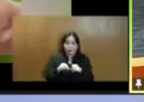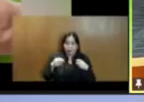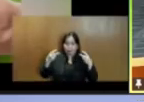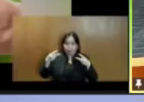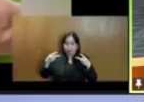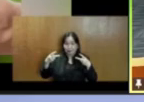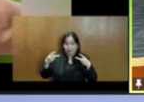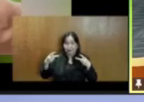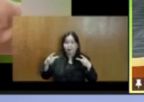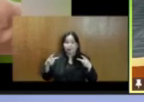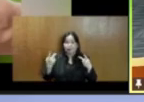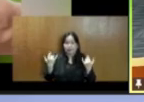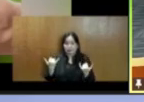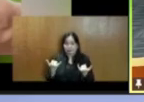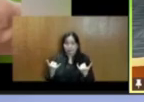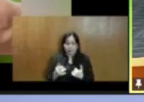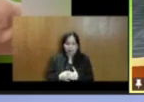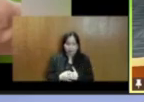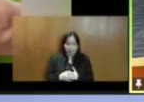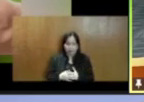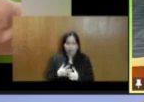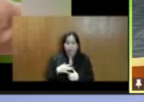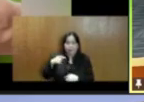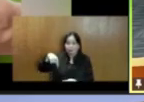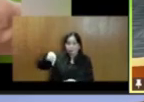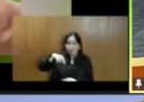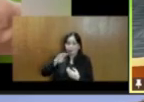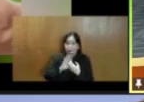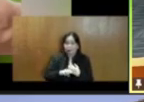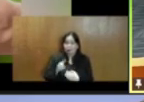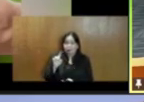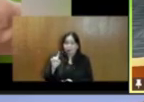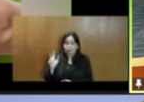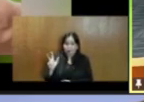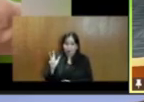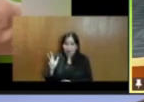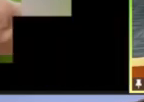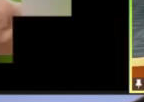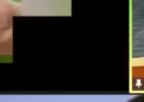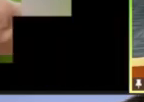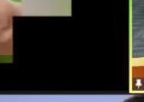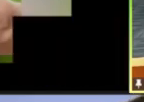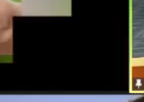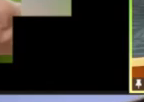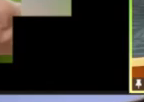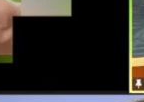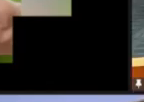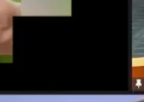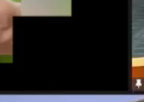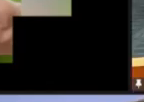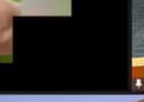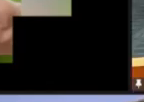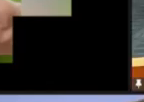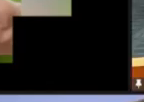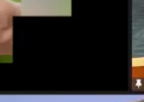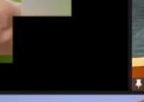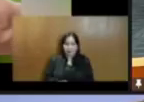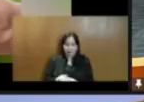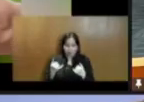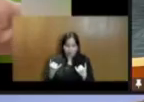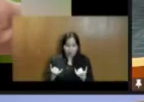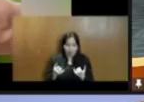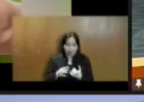panelist session for today. Please be back at 1:30 p.m. in this hall. In the